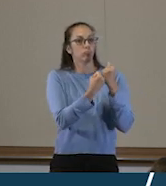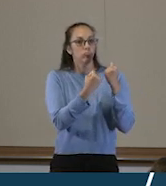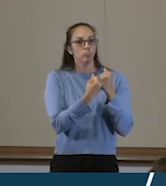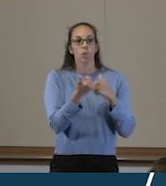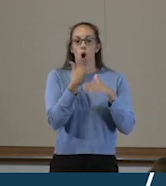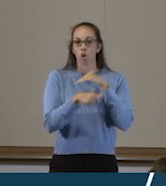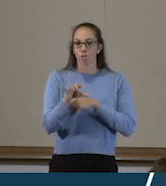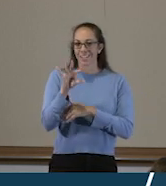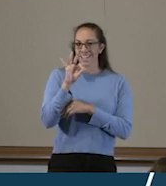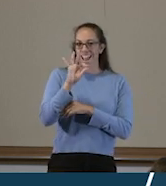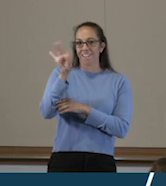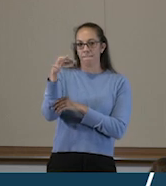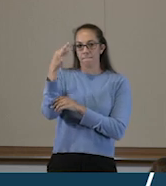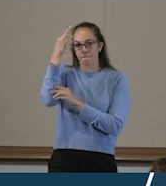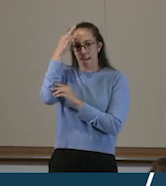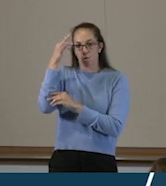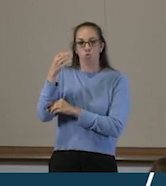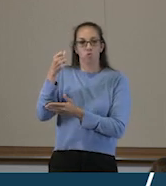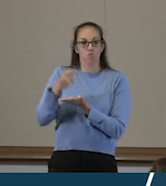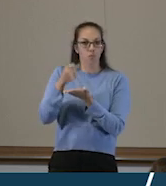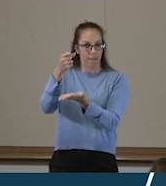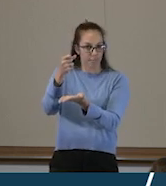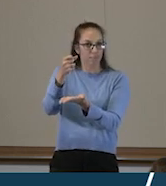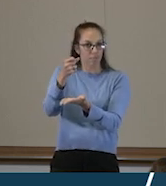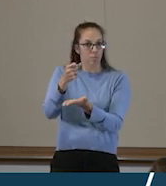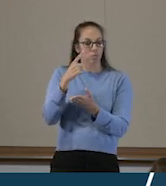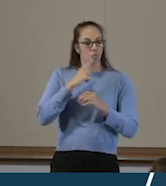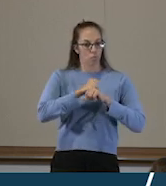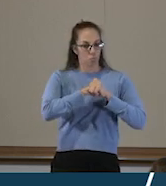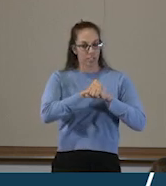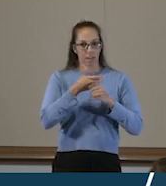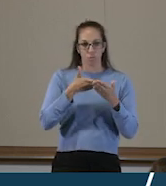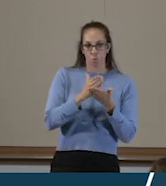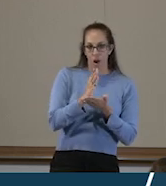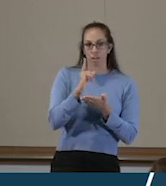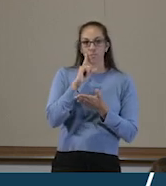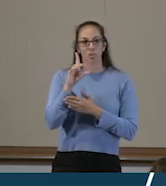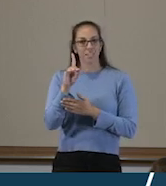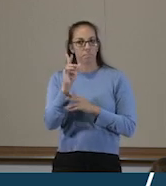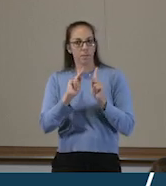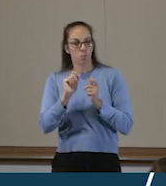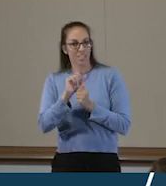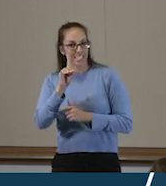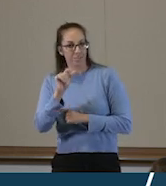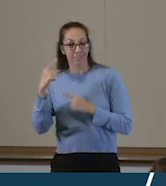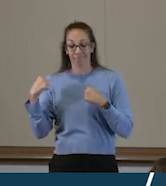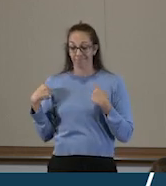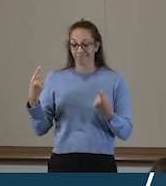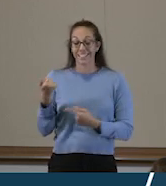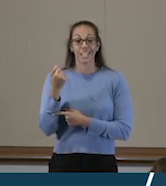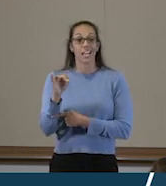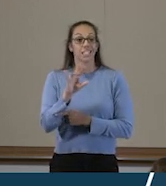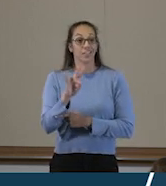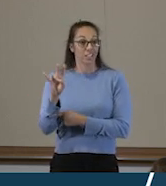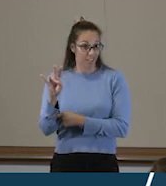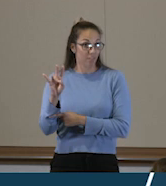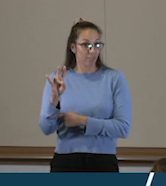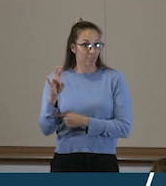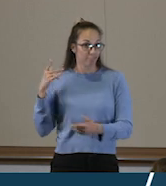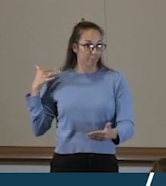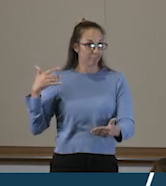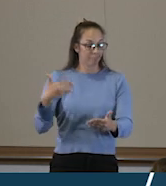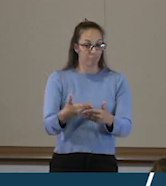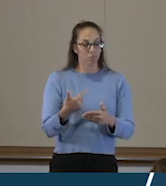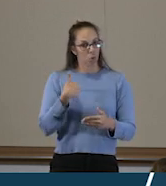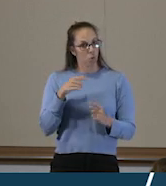federal grants to protect the rights of Floridians with disabilities, and we've been doing so since 1977. And we are unique in